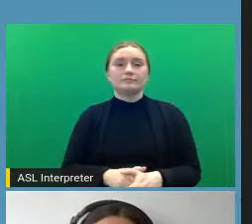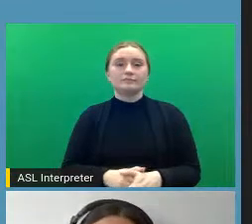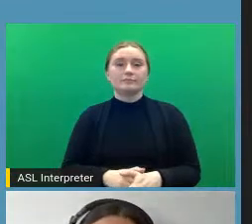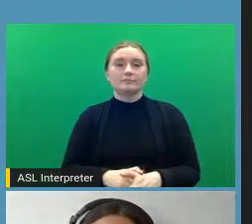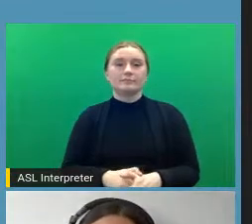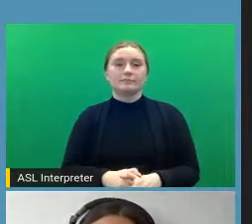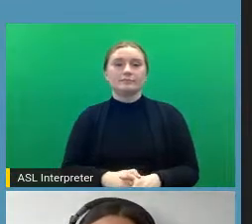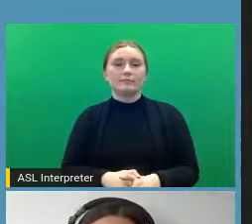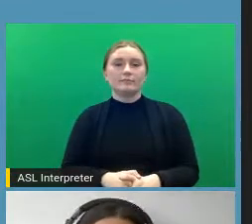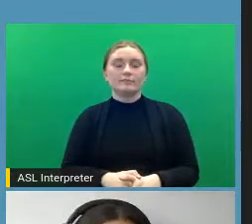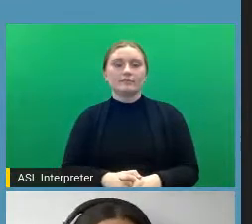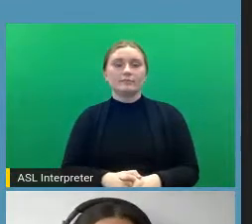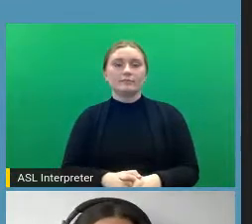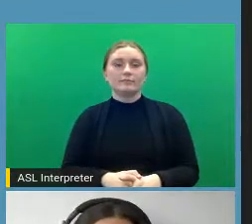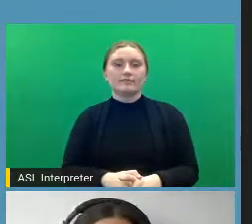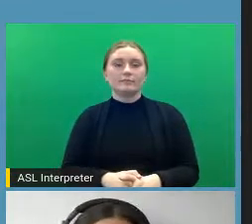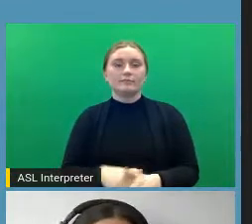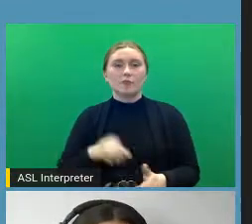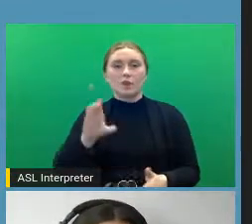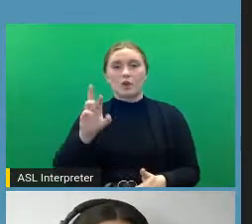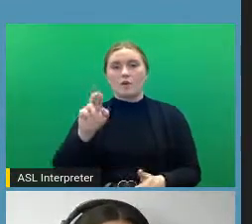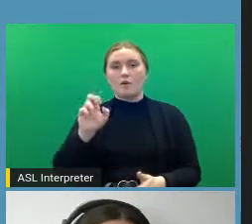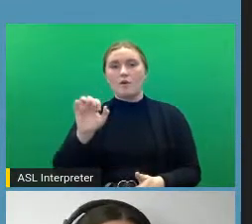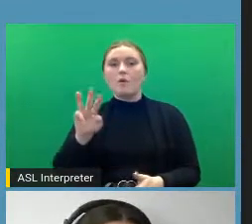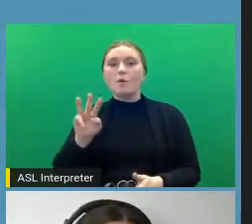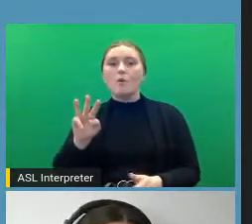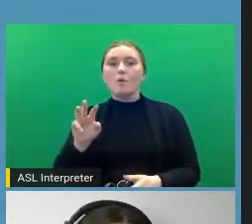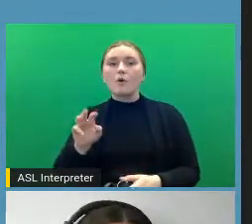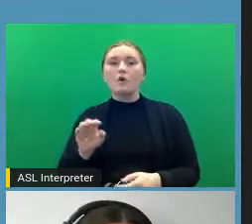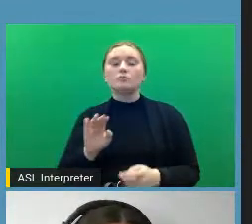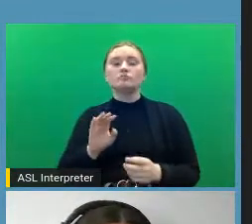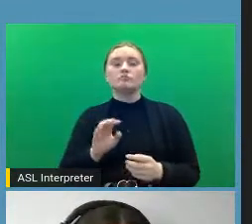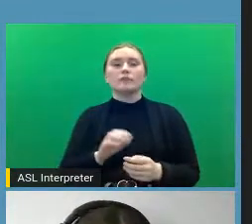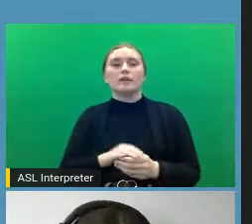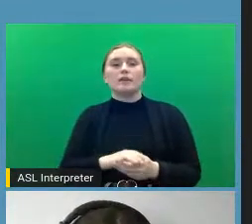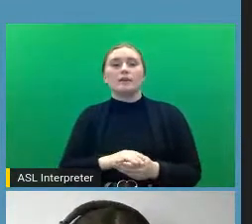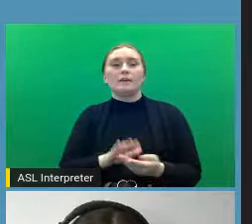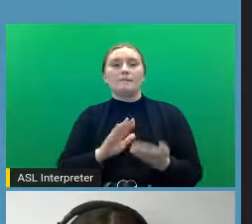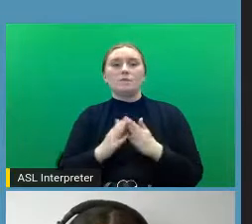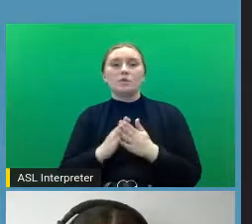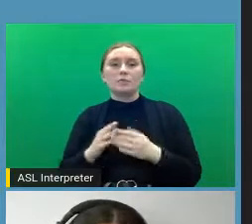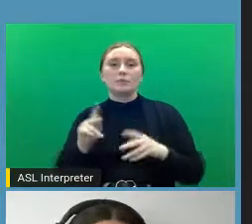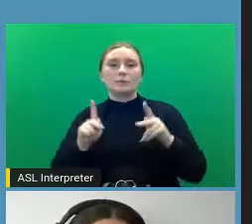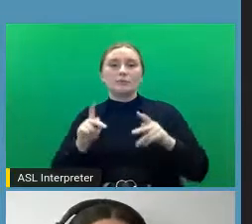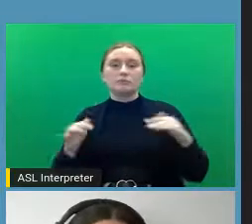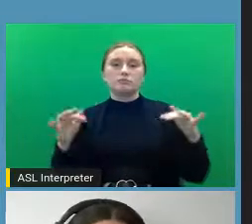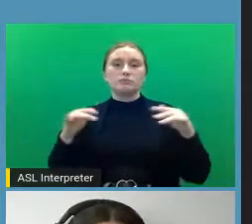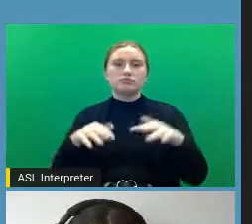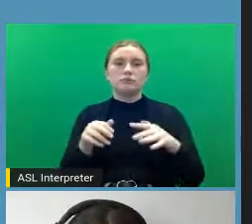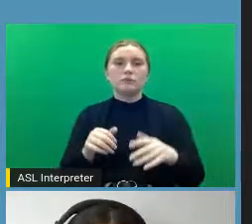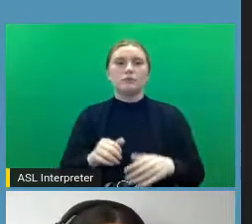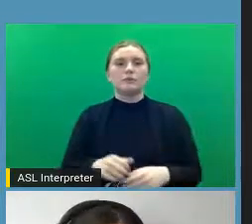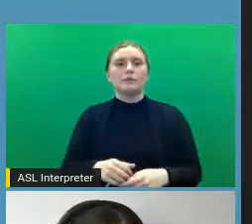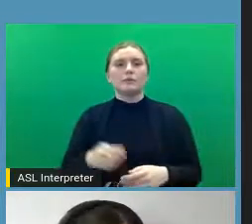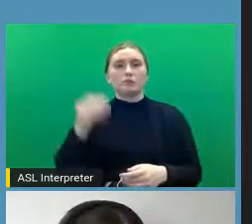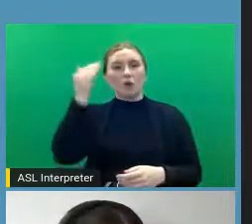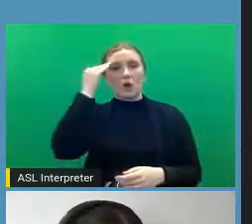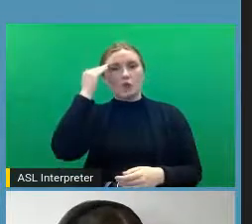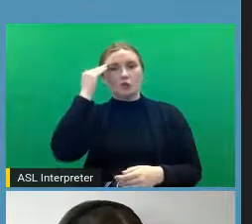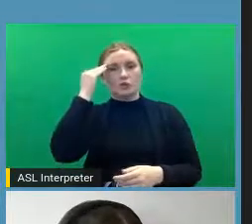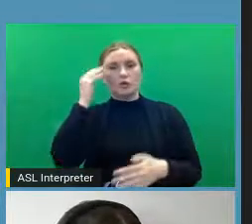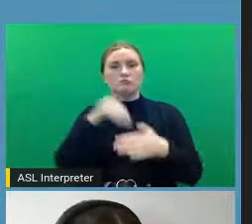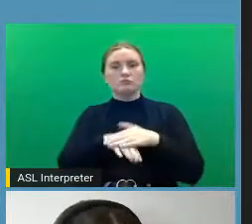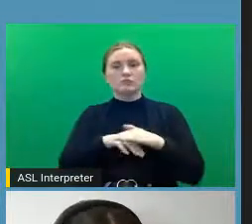video, and the crew of what these goals are, so that everyone can keep that inclusive goal at front of mind.